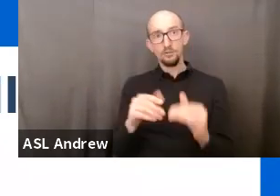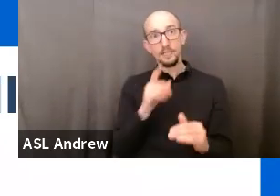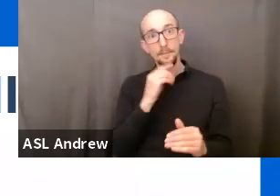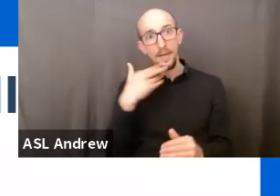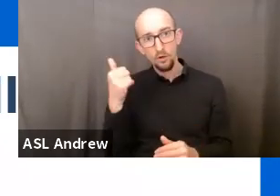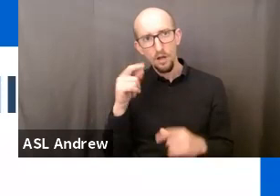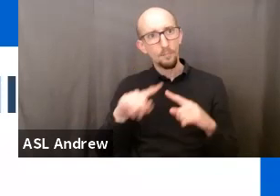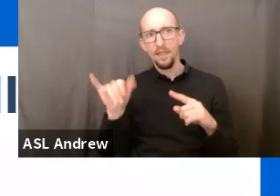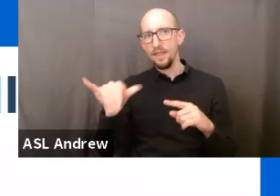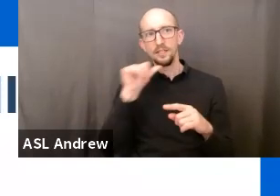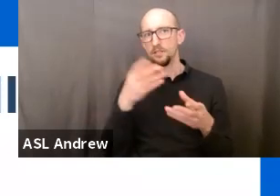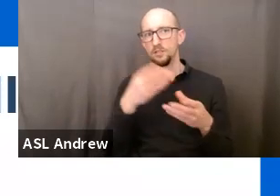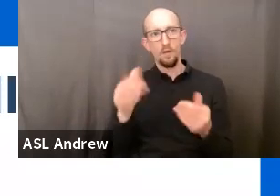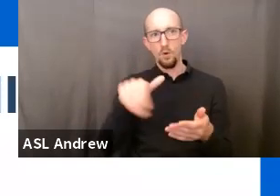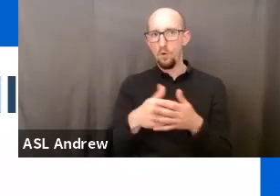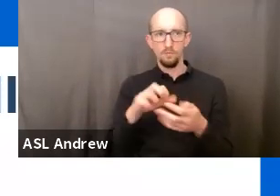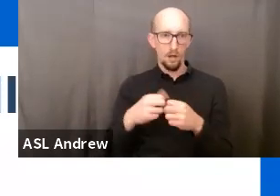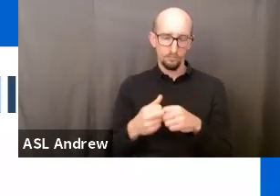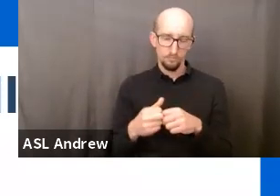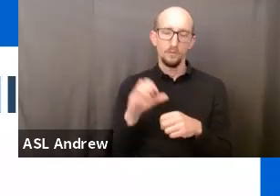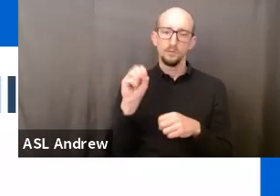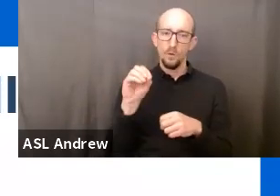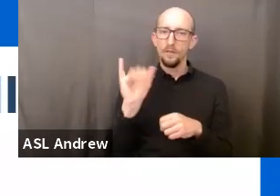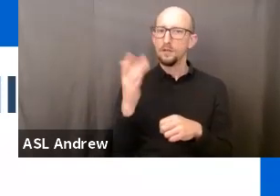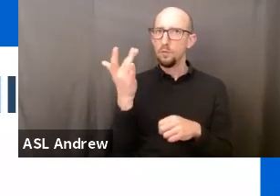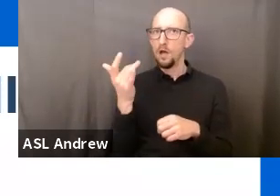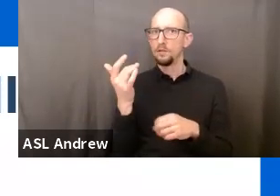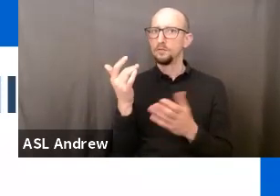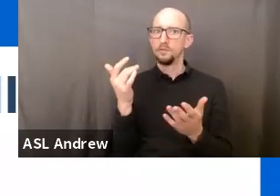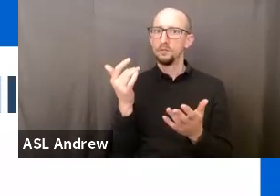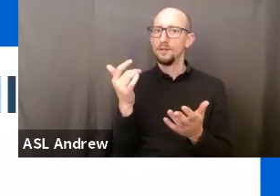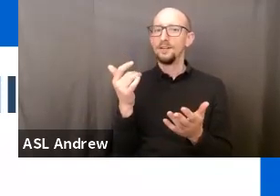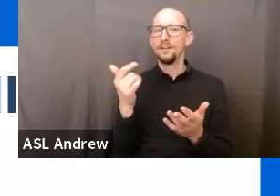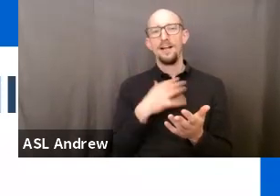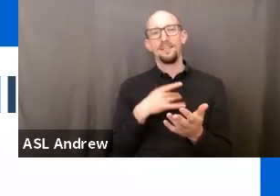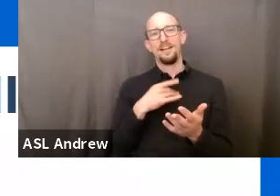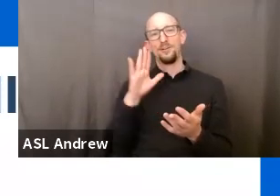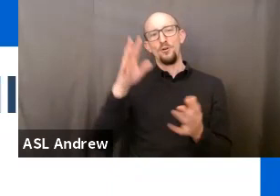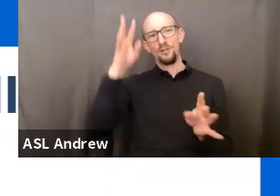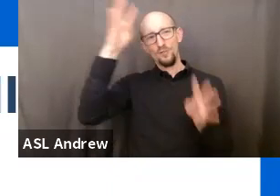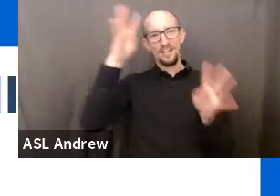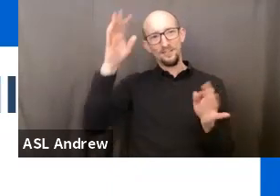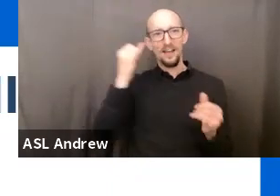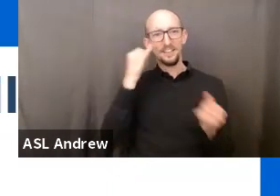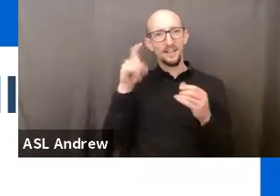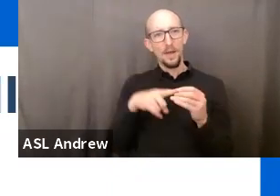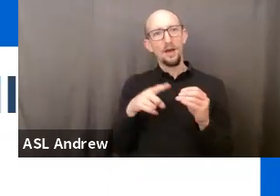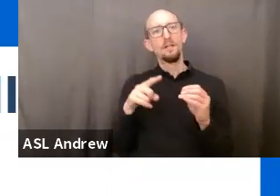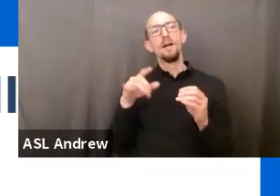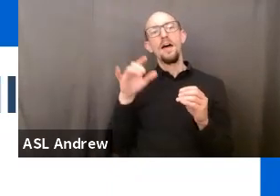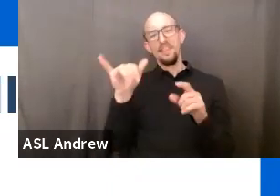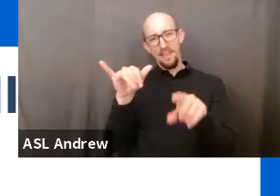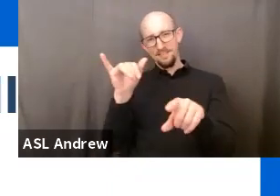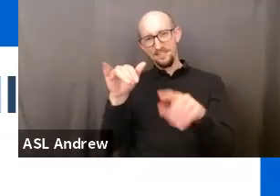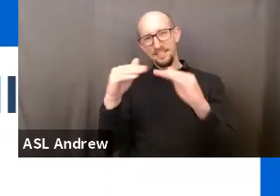is why I appreciated the creative thinking about the tier for kids